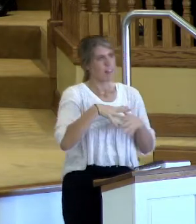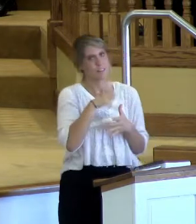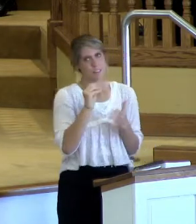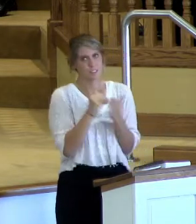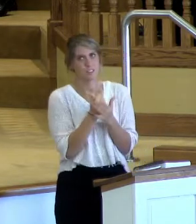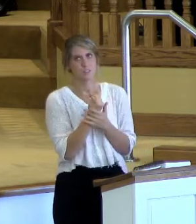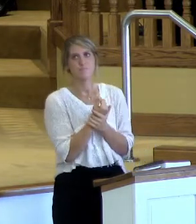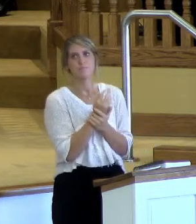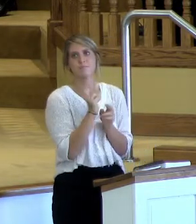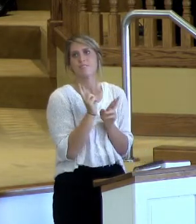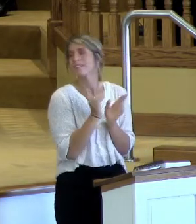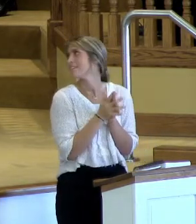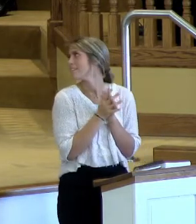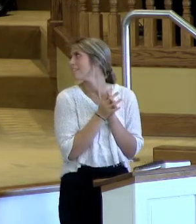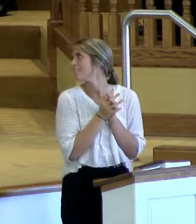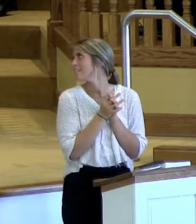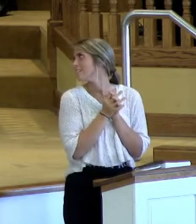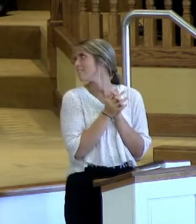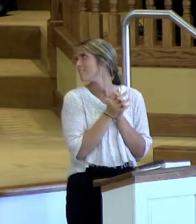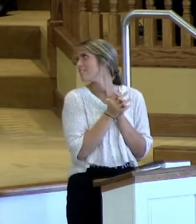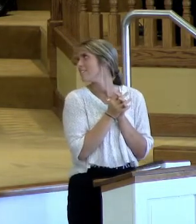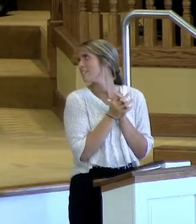over that one. Here we go.